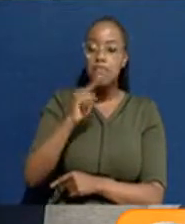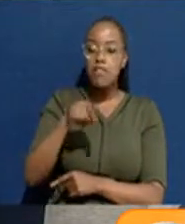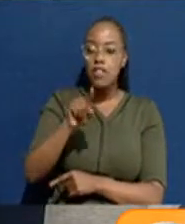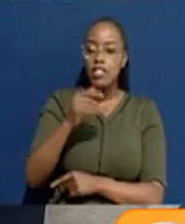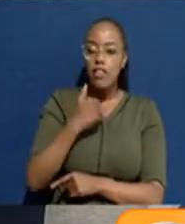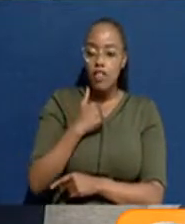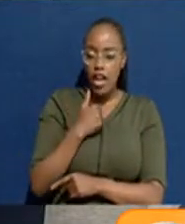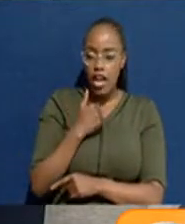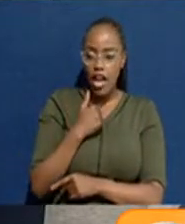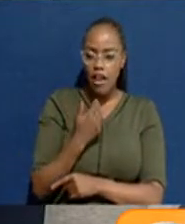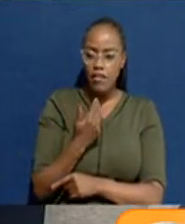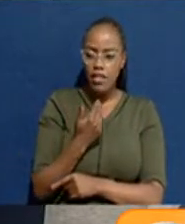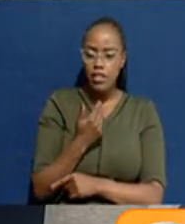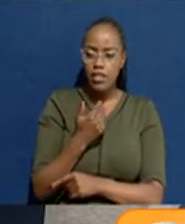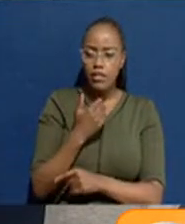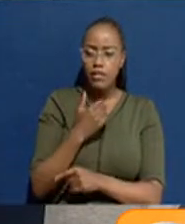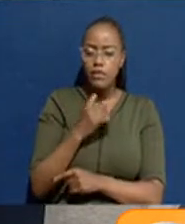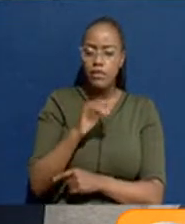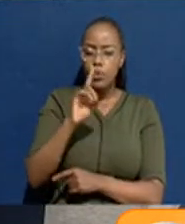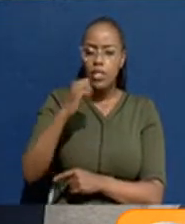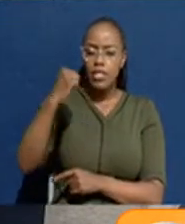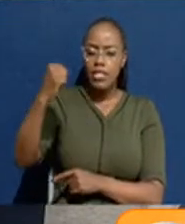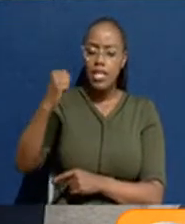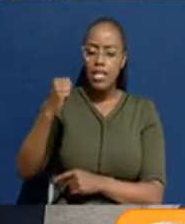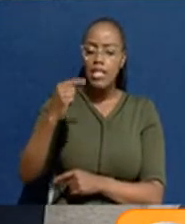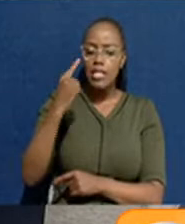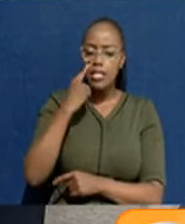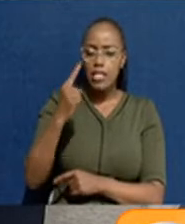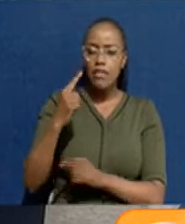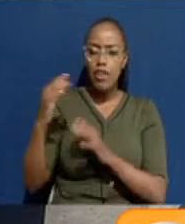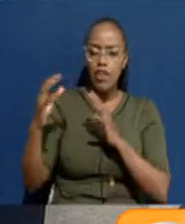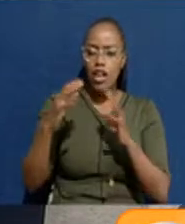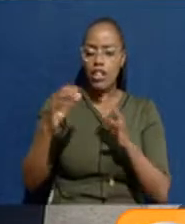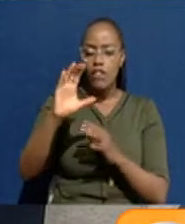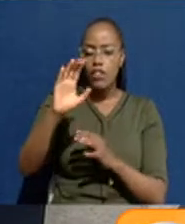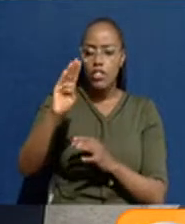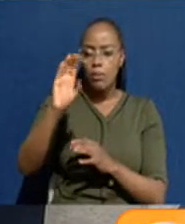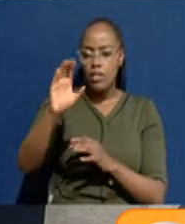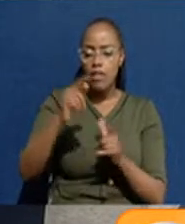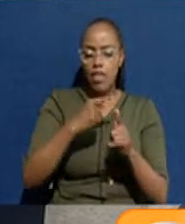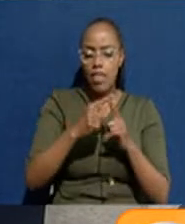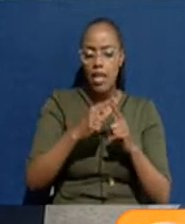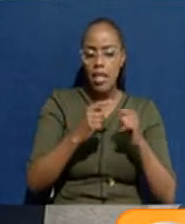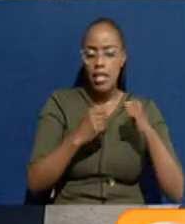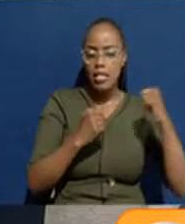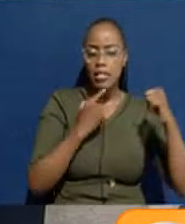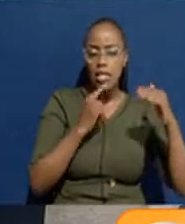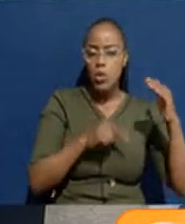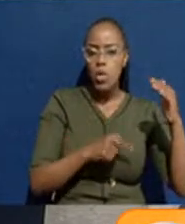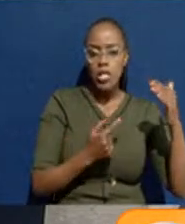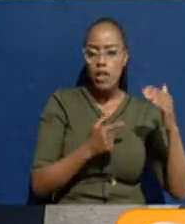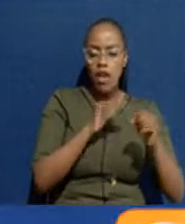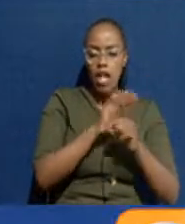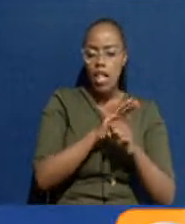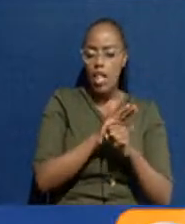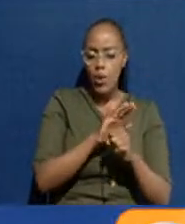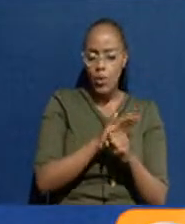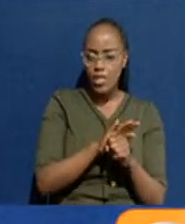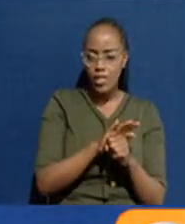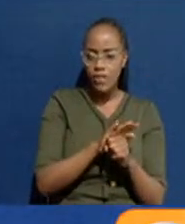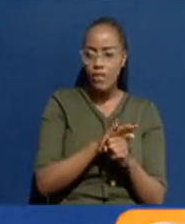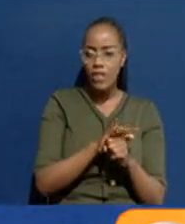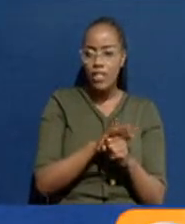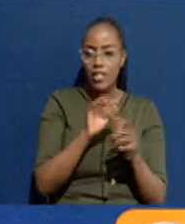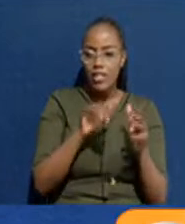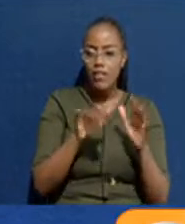of contradictions. On one side, he seems to be arguing for CBC, but on the other hand, he is so much into what